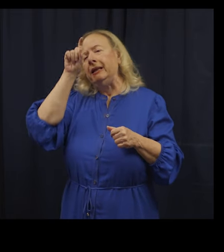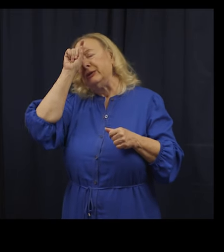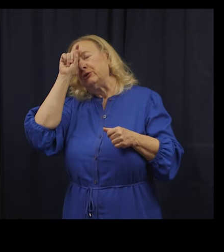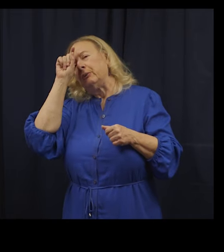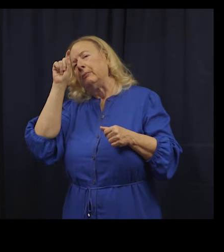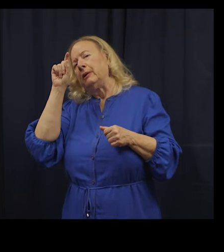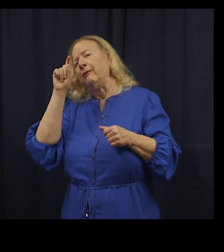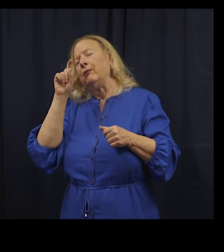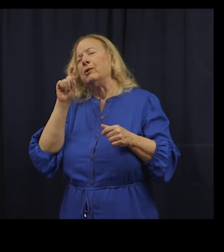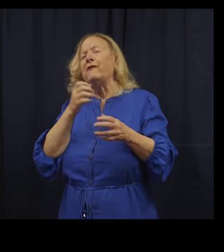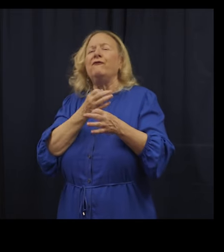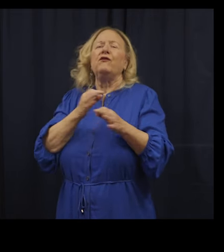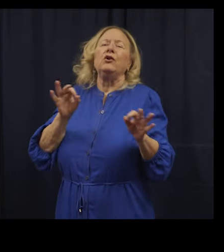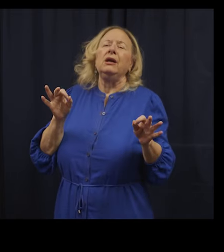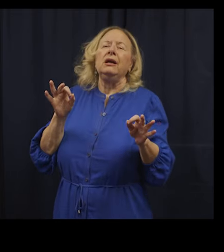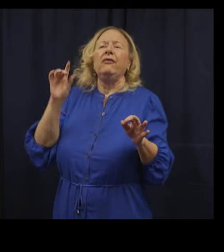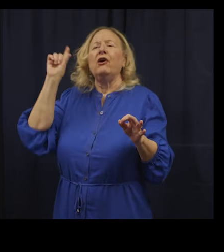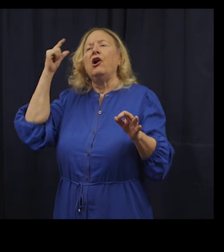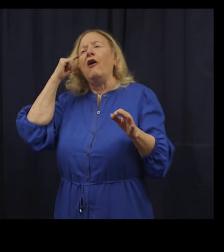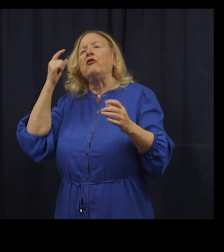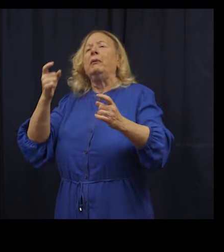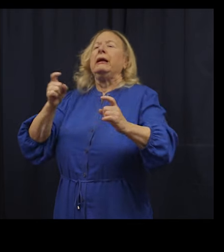and it was free from the government.